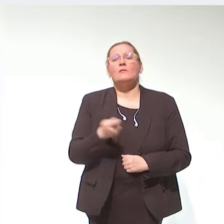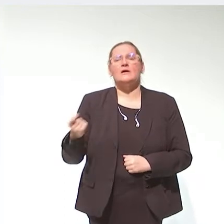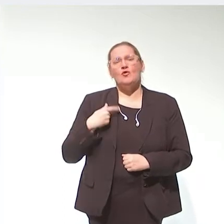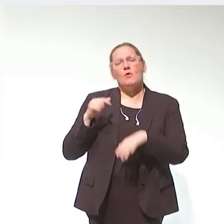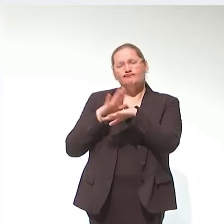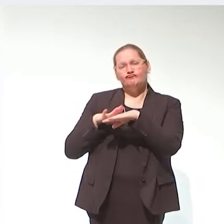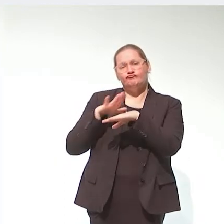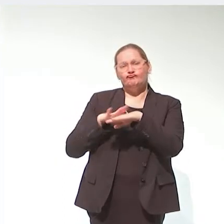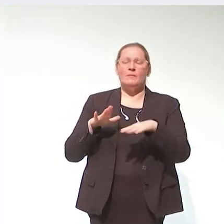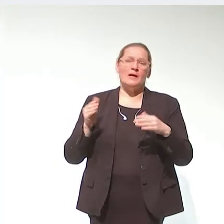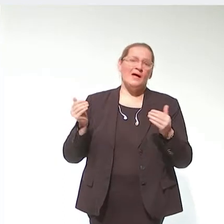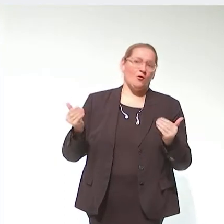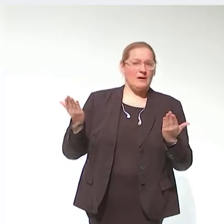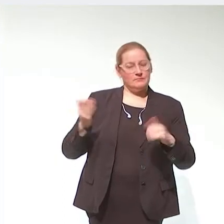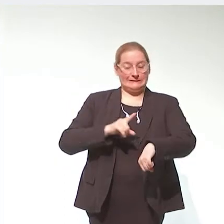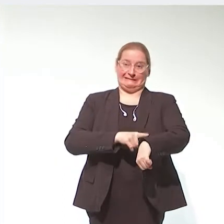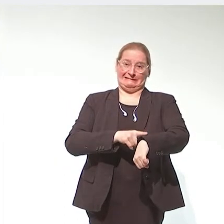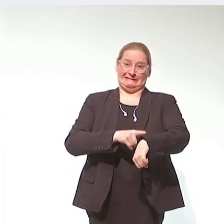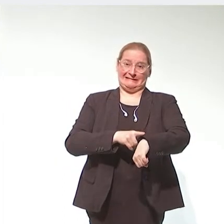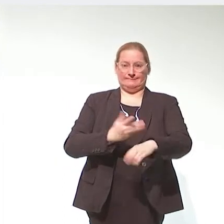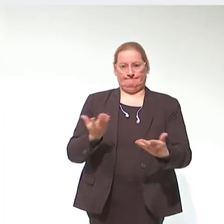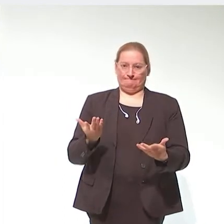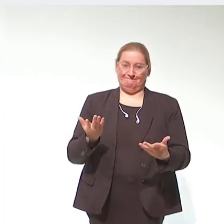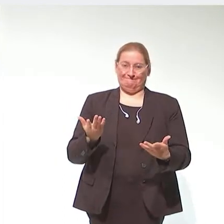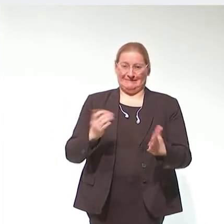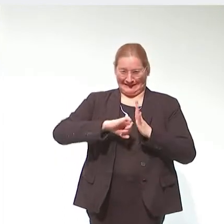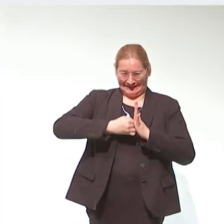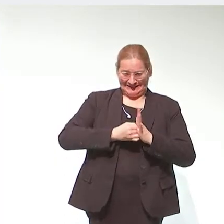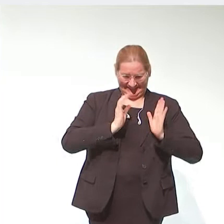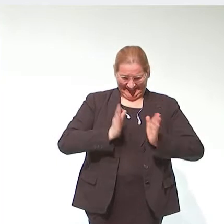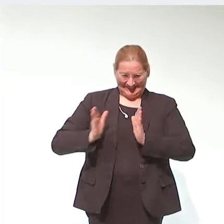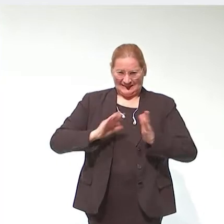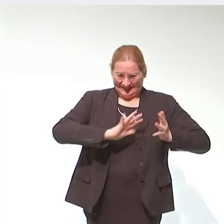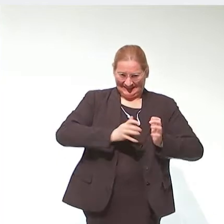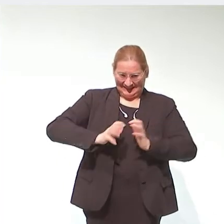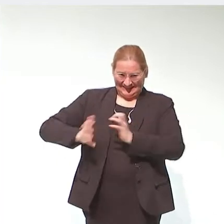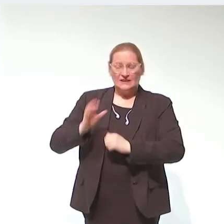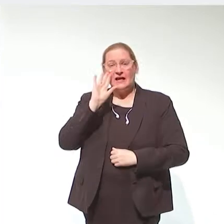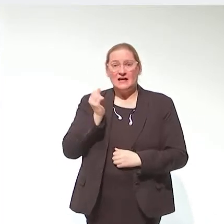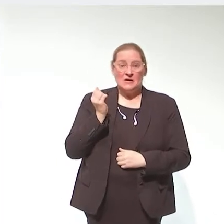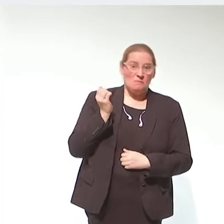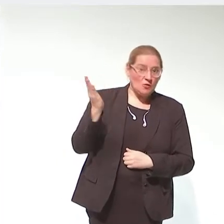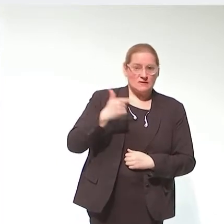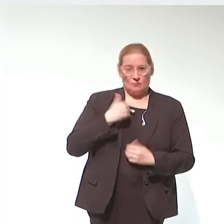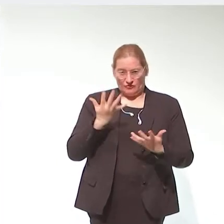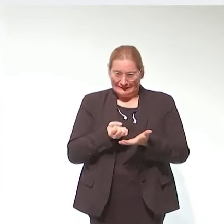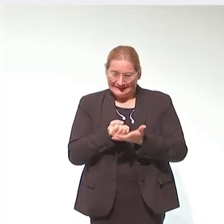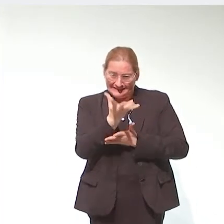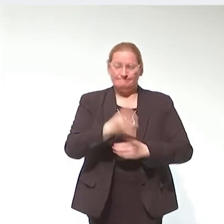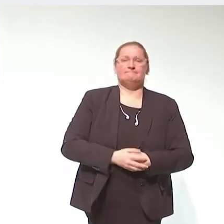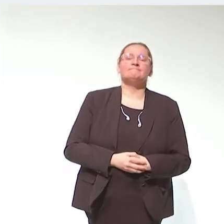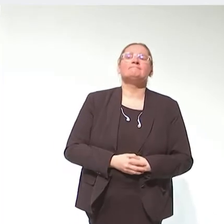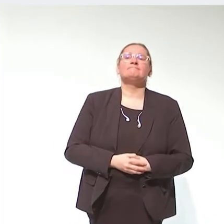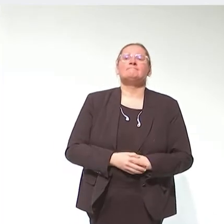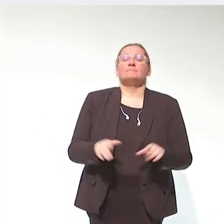timetable, so I'll try to be as short as possible, and so that everyone can